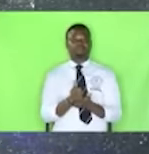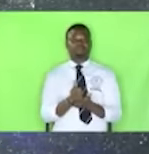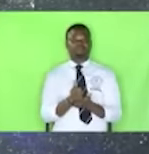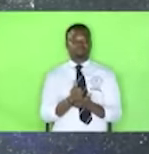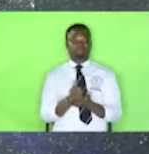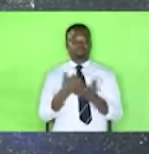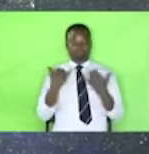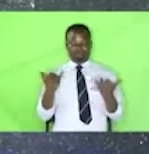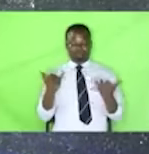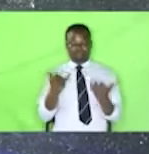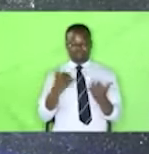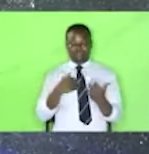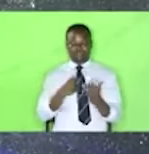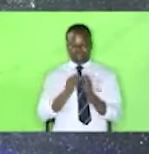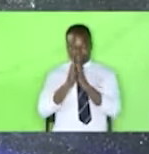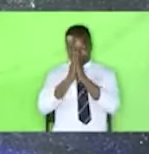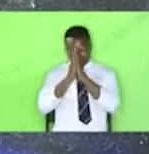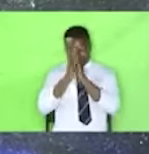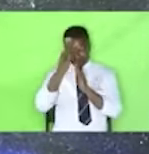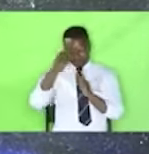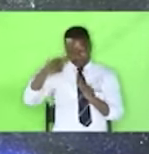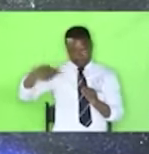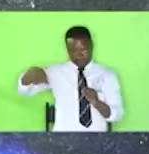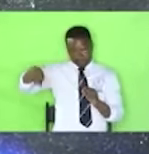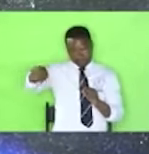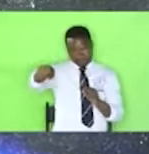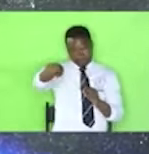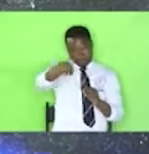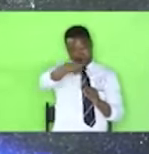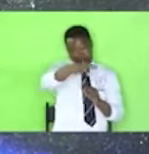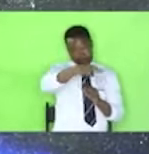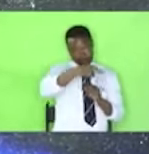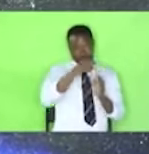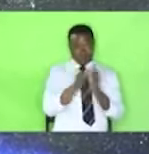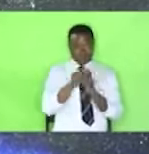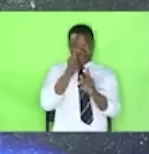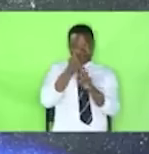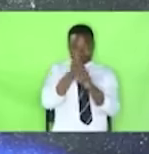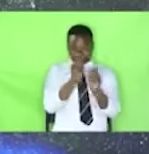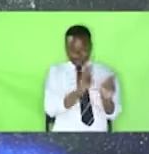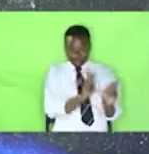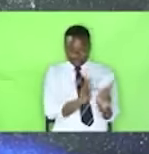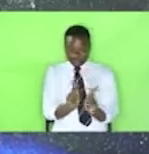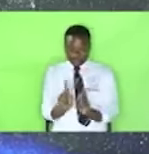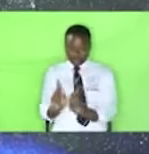Prayer for you tonight is that you prepare him a place